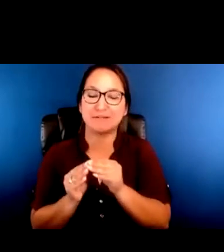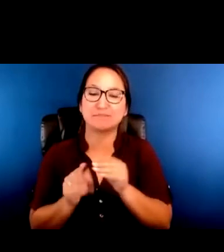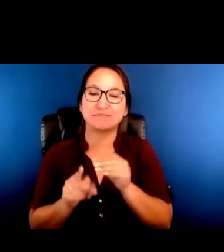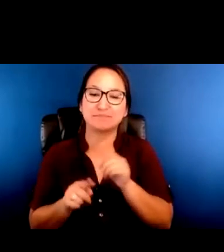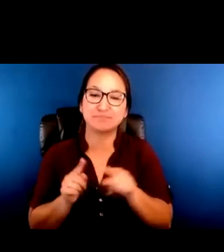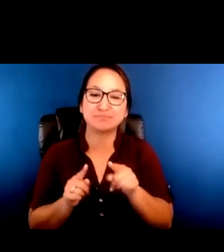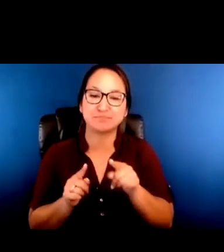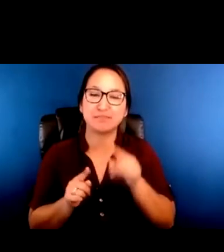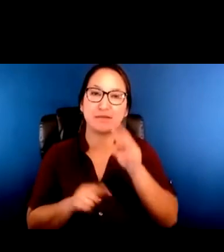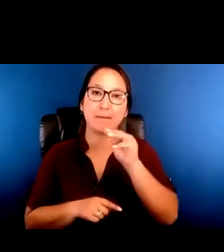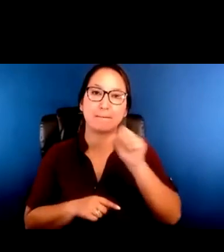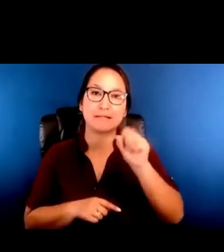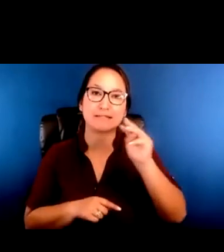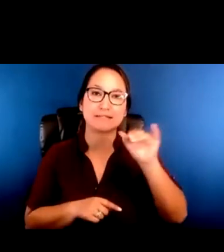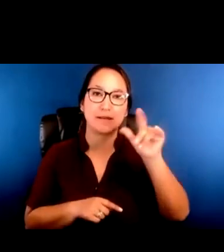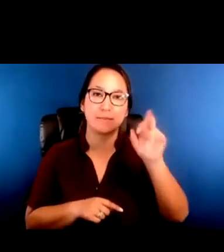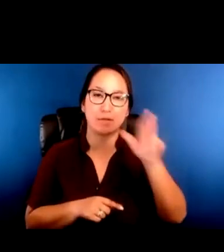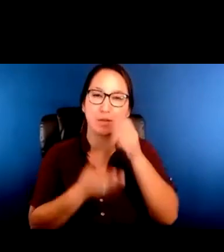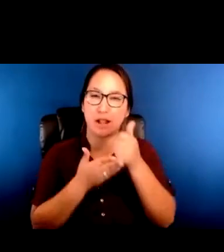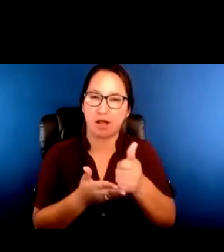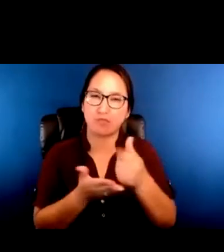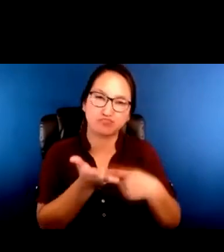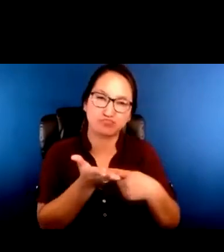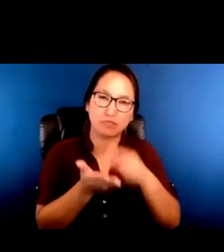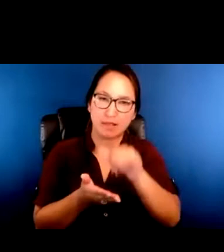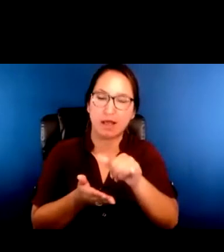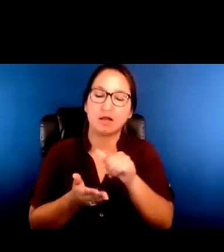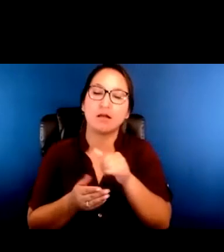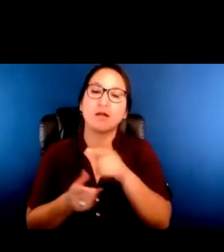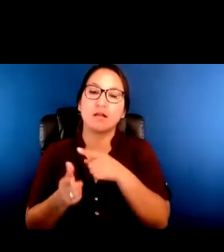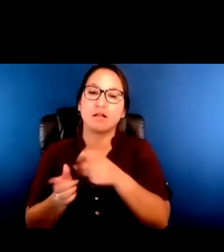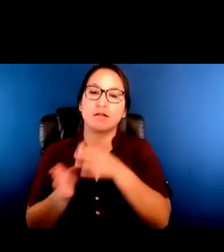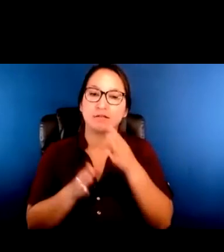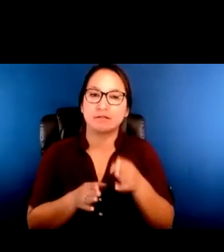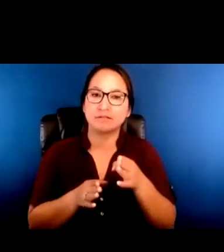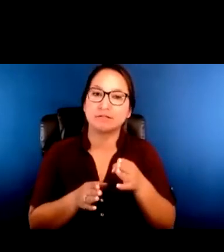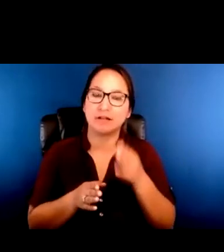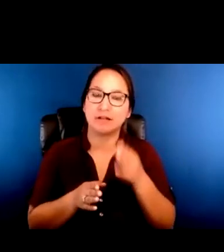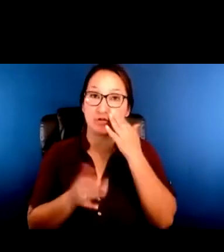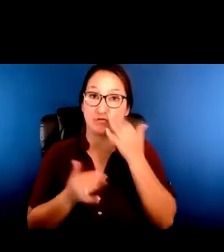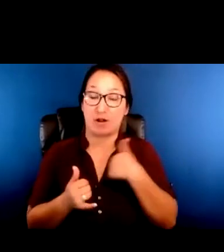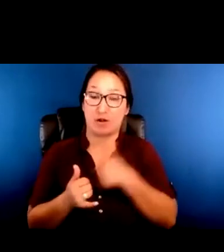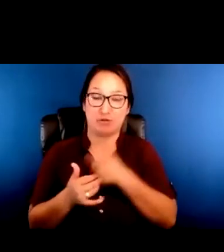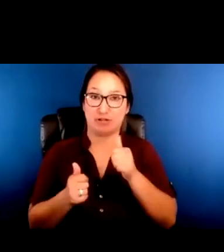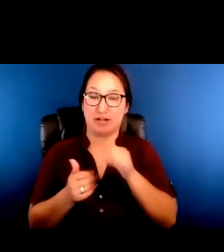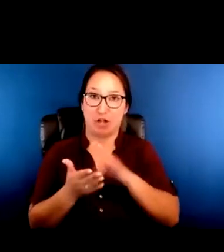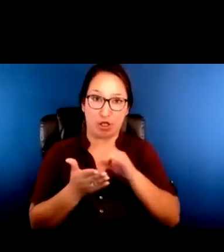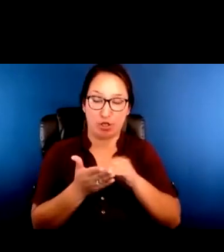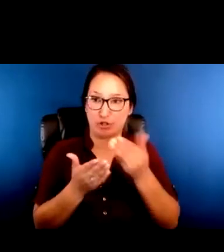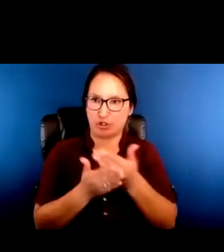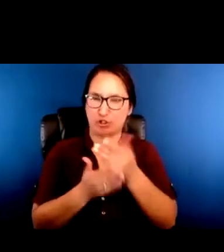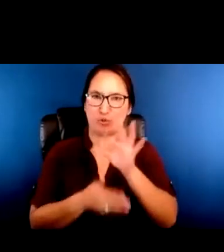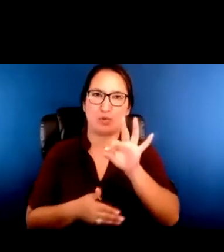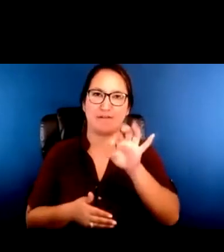going to toggle between a couple things, so give us a little grace as we're learning all these new features, and we appreciate that.